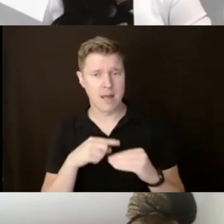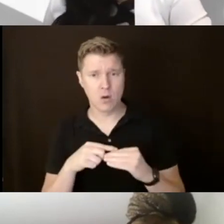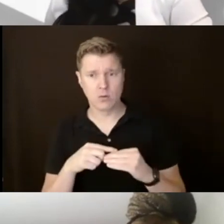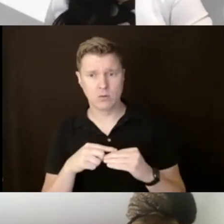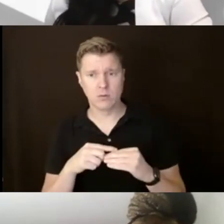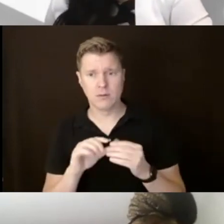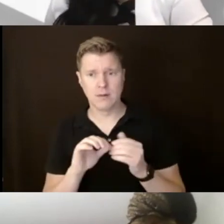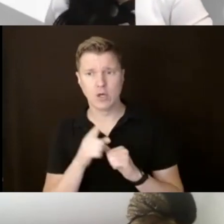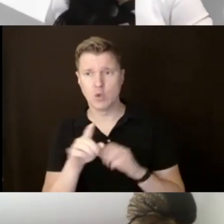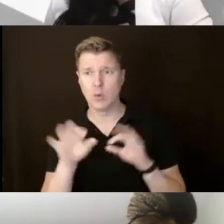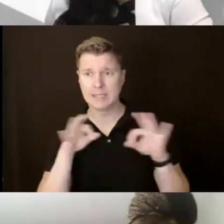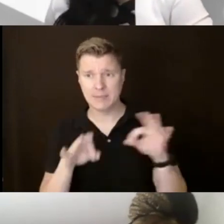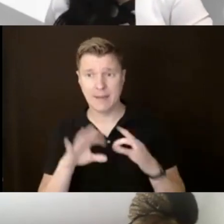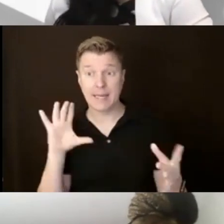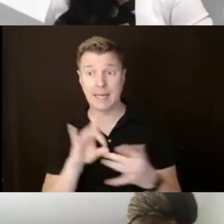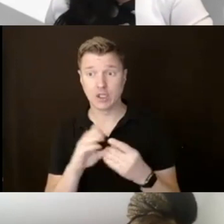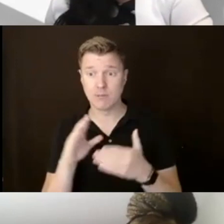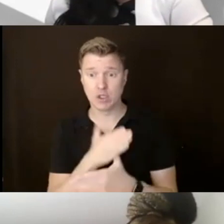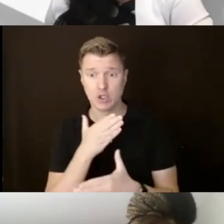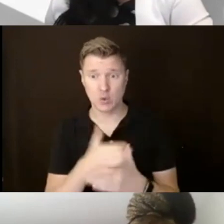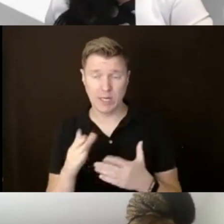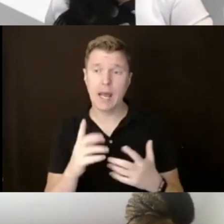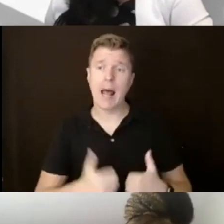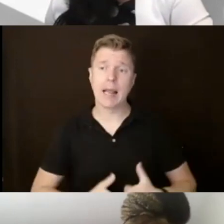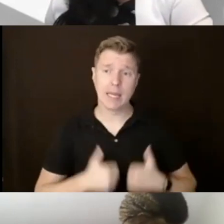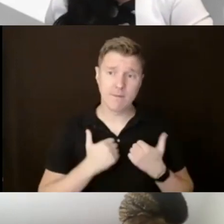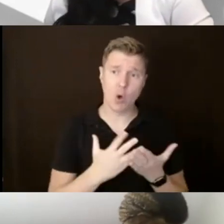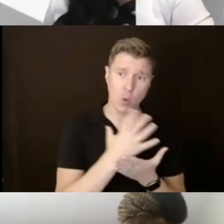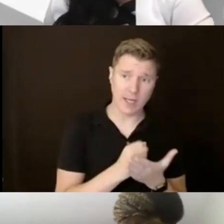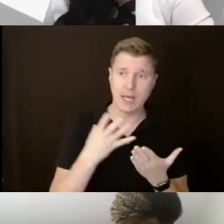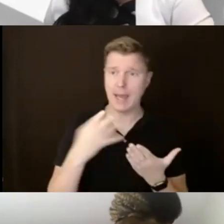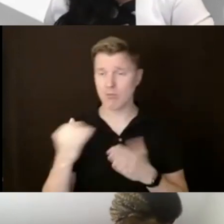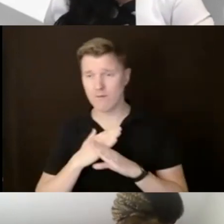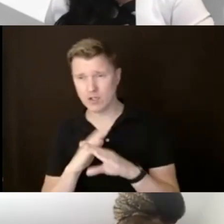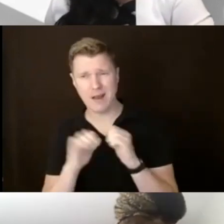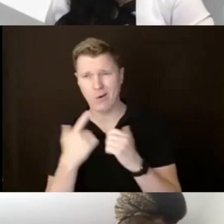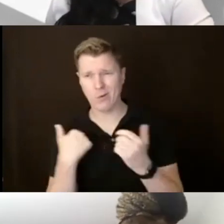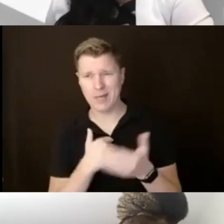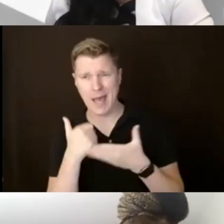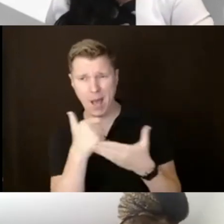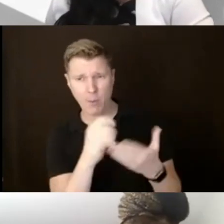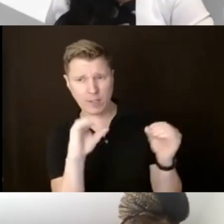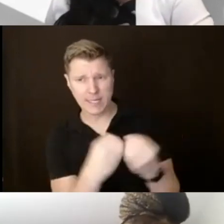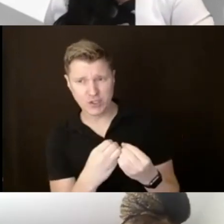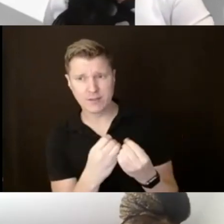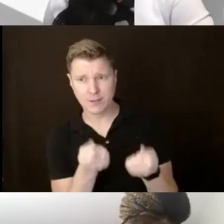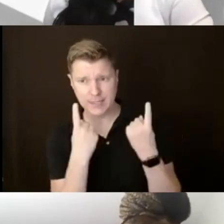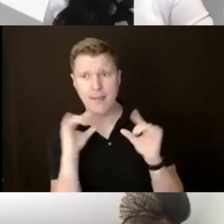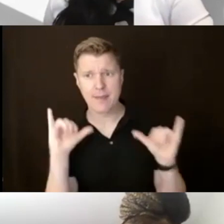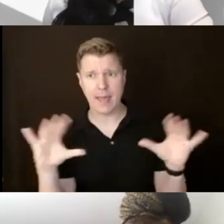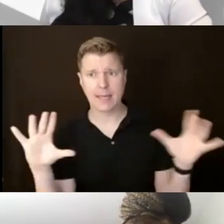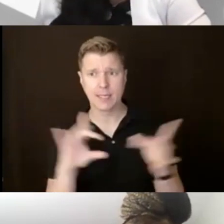how do you explain the connection between livable wage and prevention, and how are we helping organizations see the